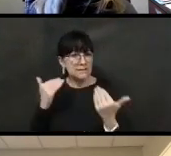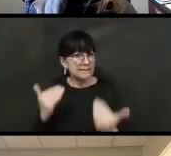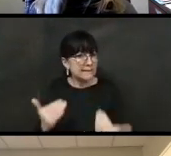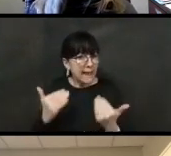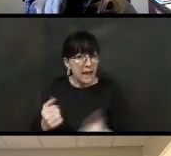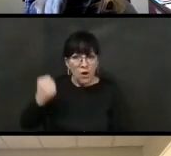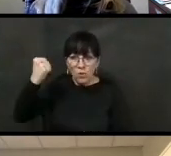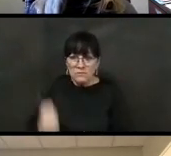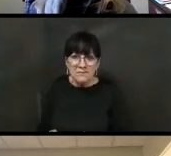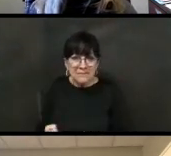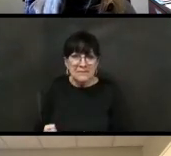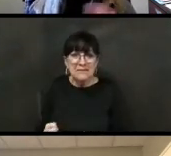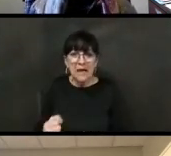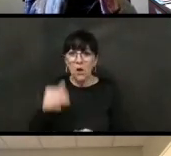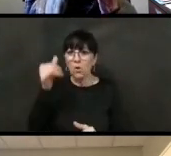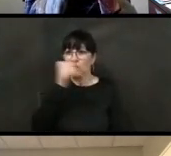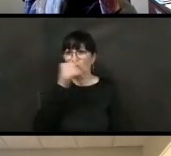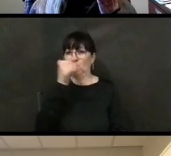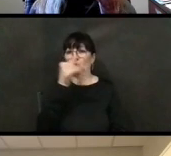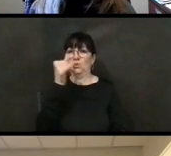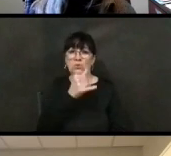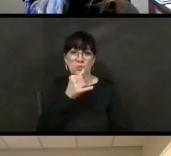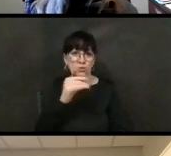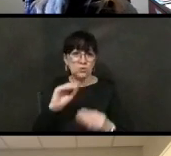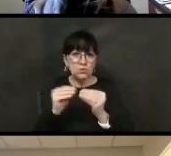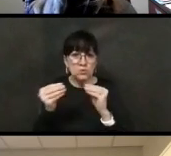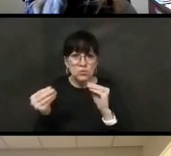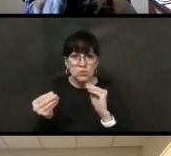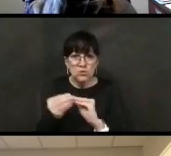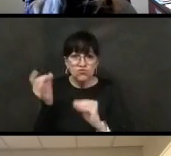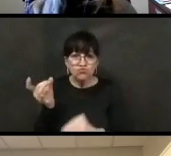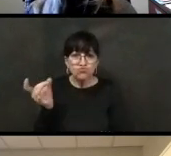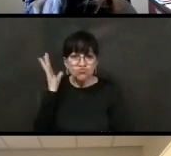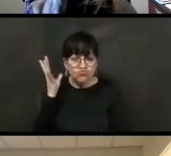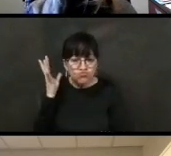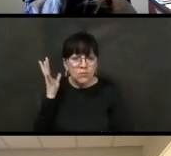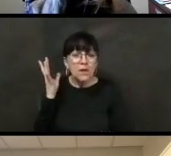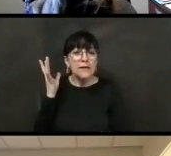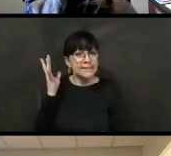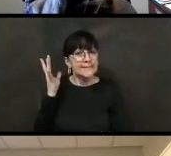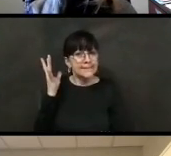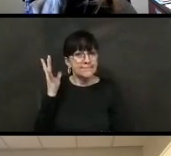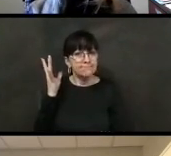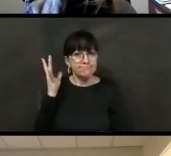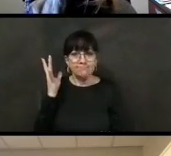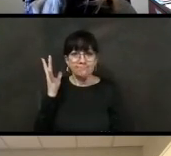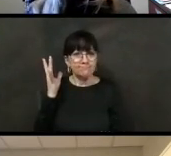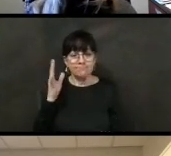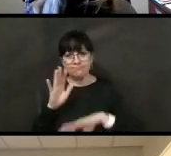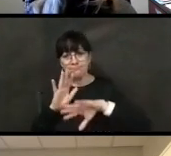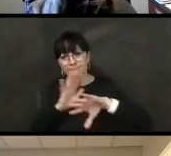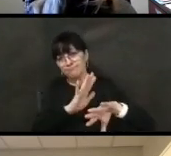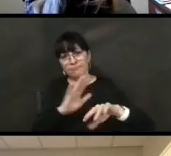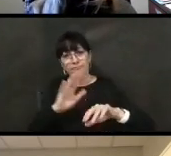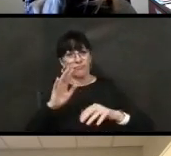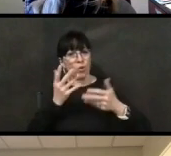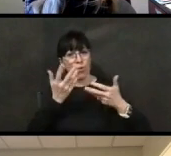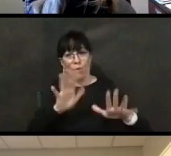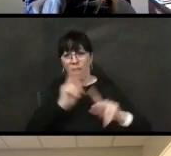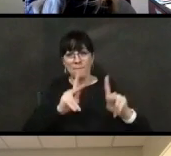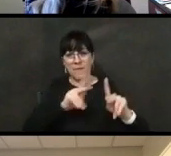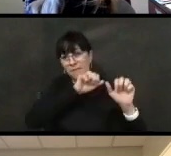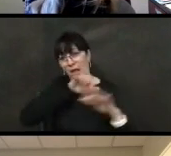question. I will say that we hear that a lot. And one of the nice things that has occurred over